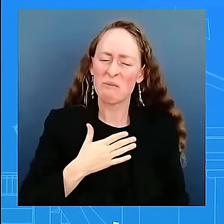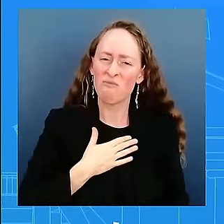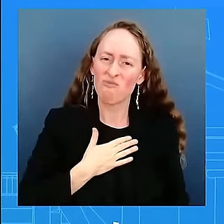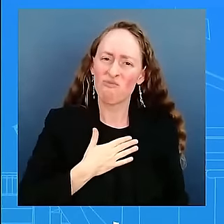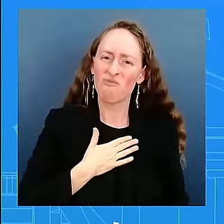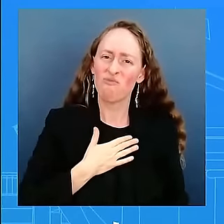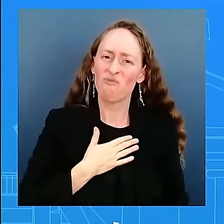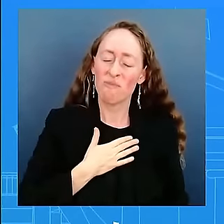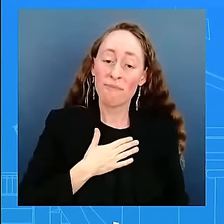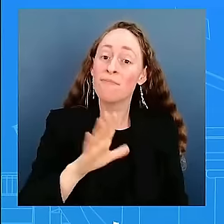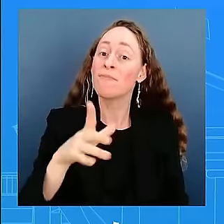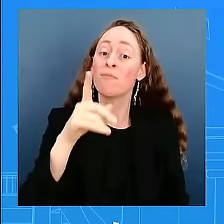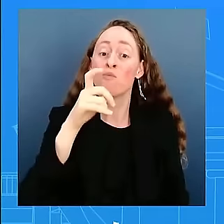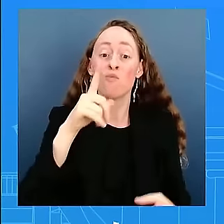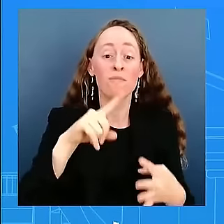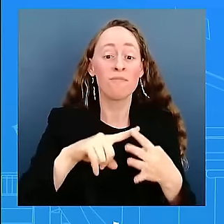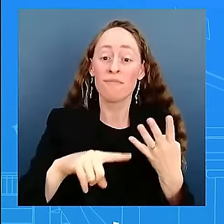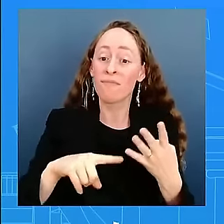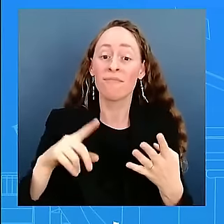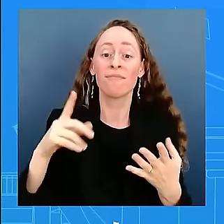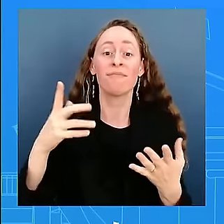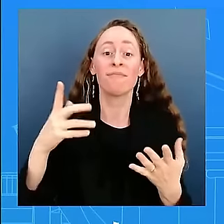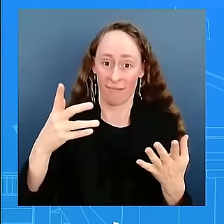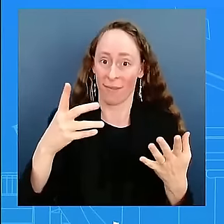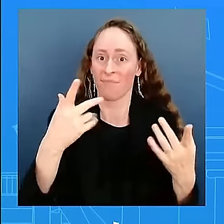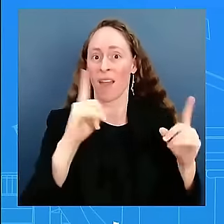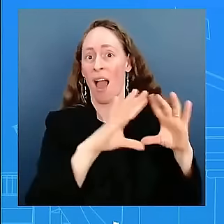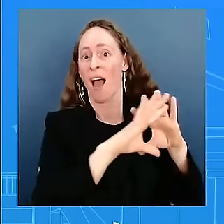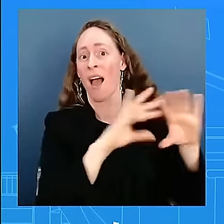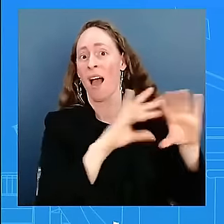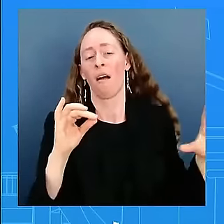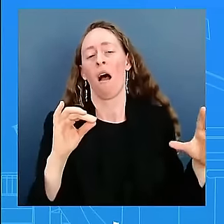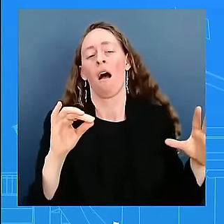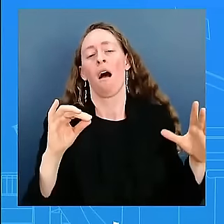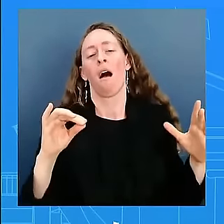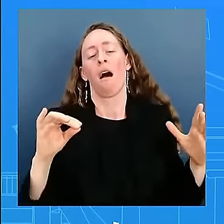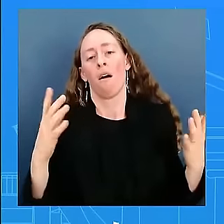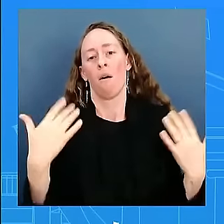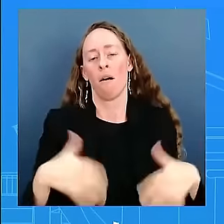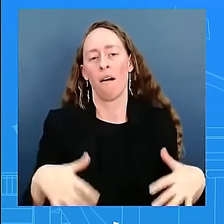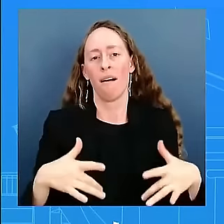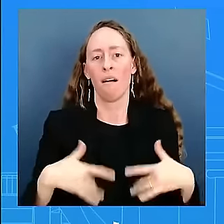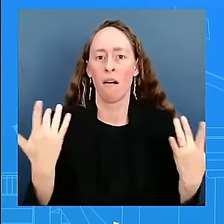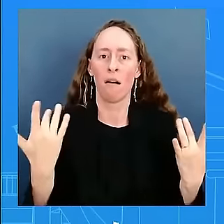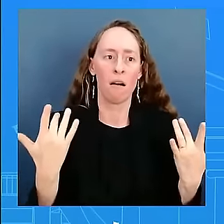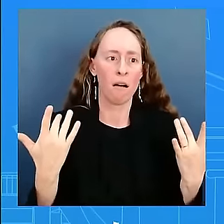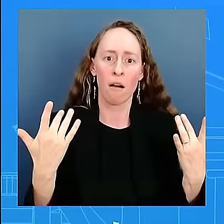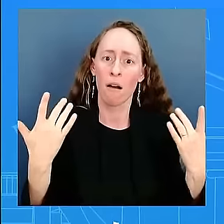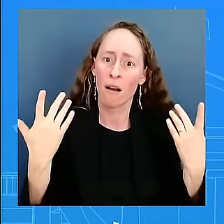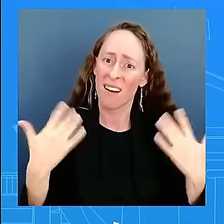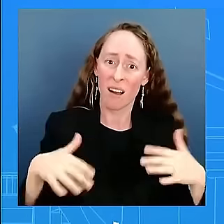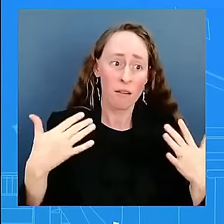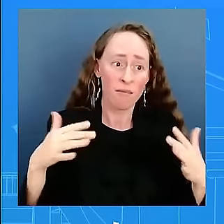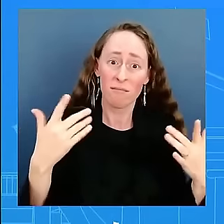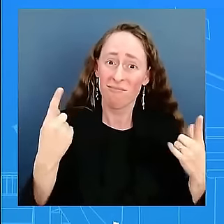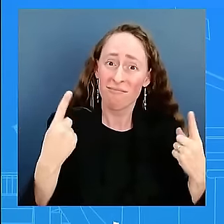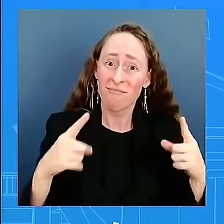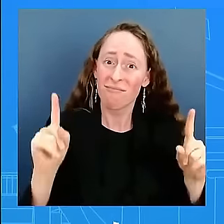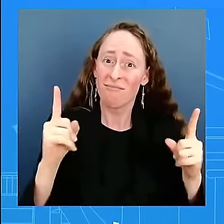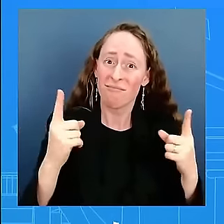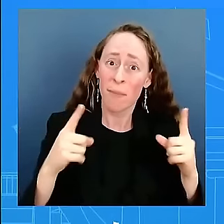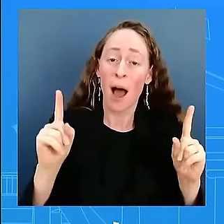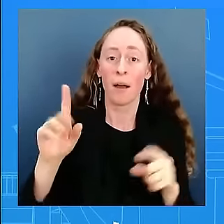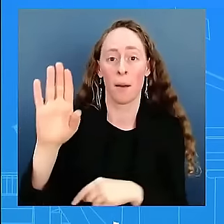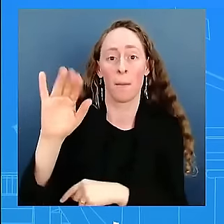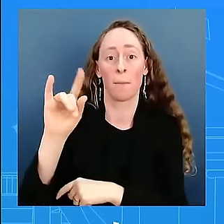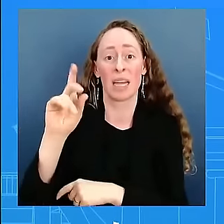of their lives. As President Biden said in his statement, as we celebrate the return of these brave Americans, we